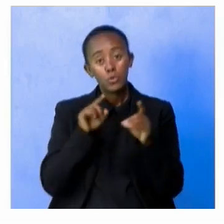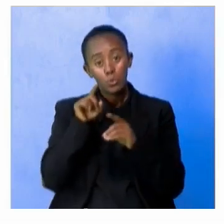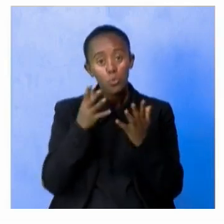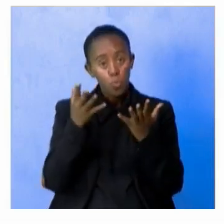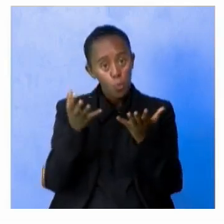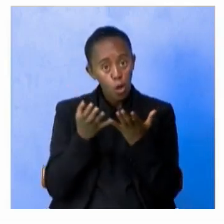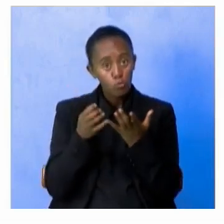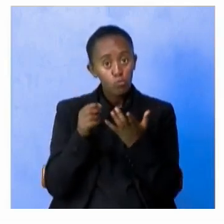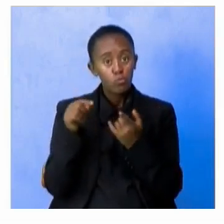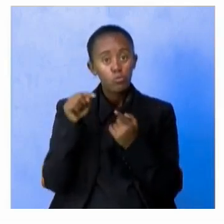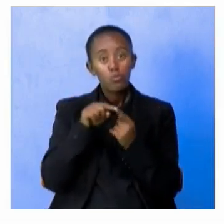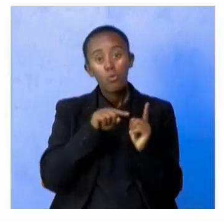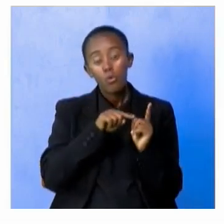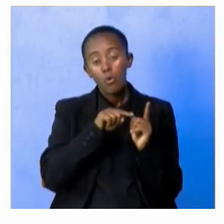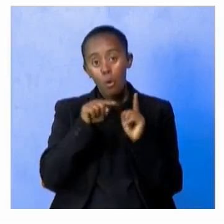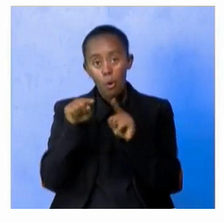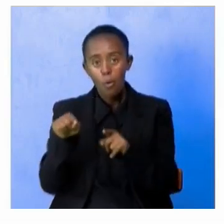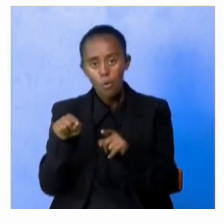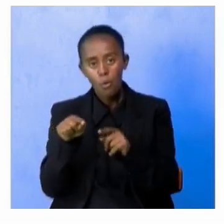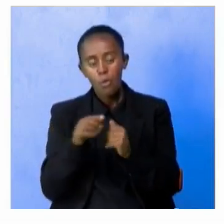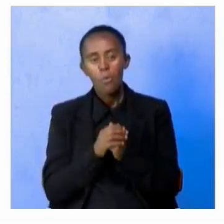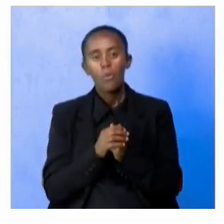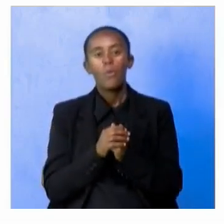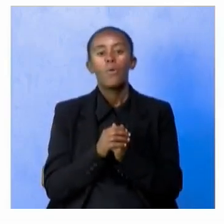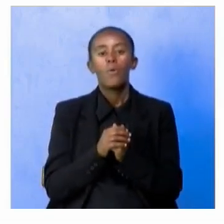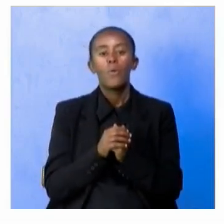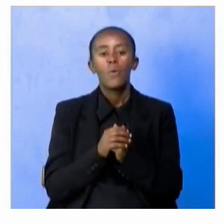to the beach?